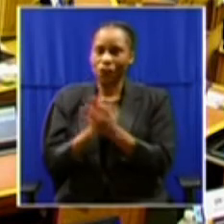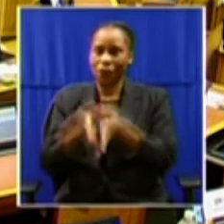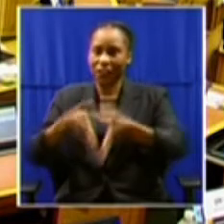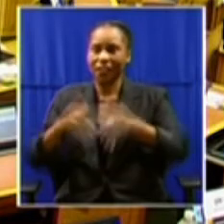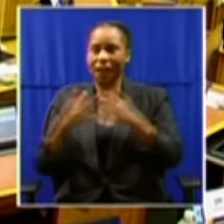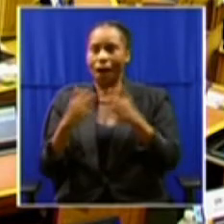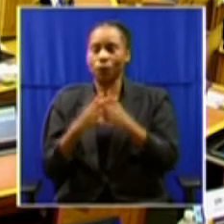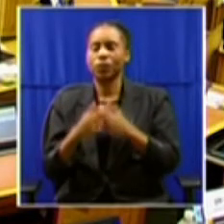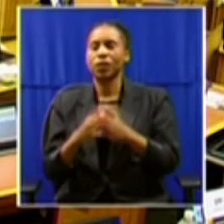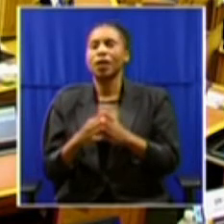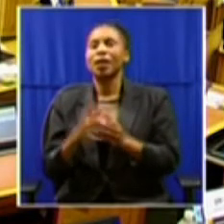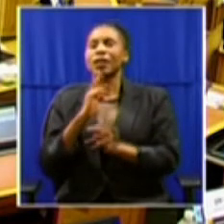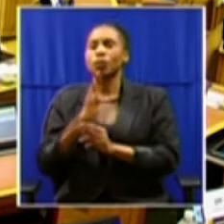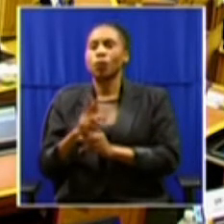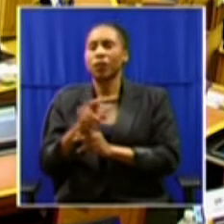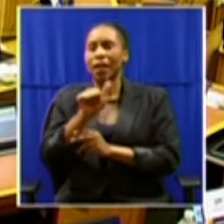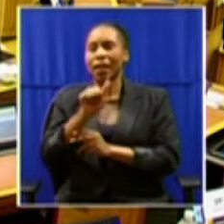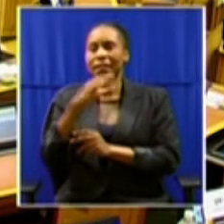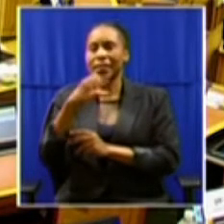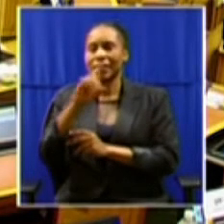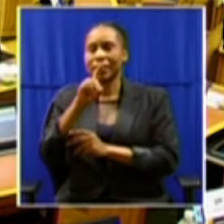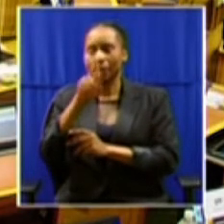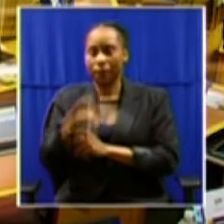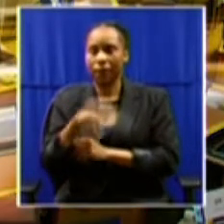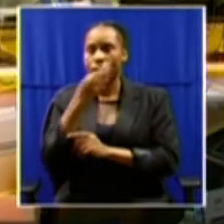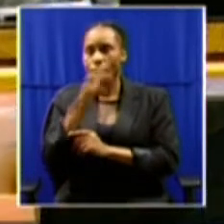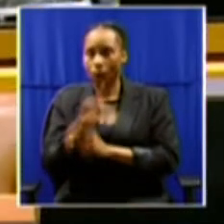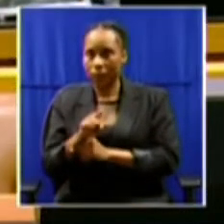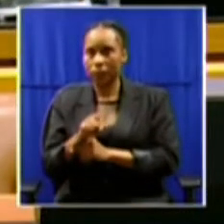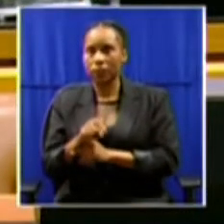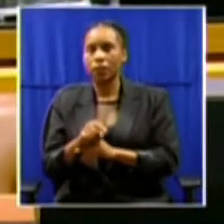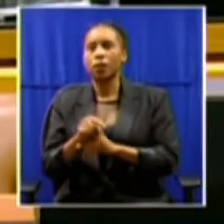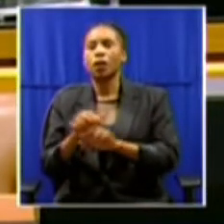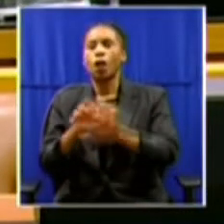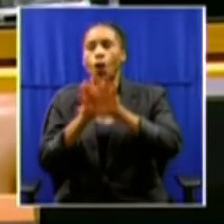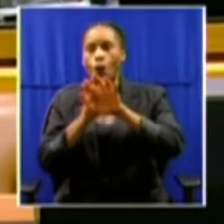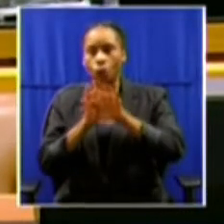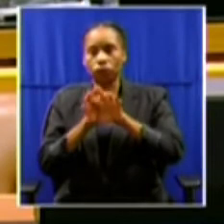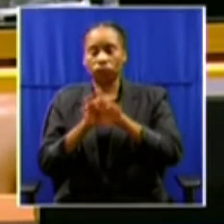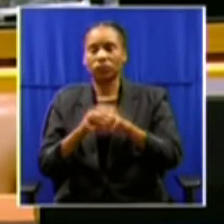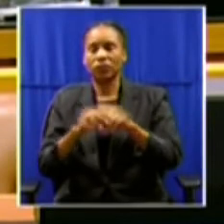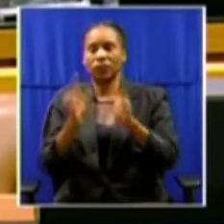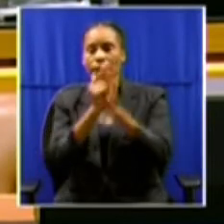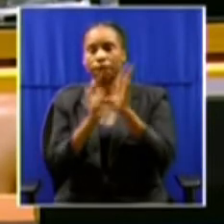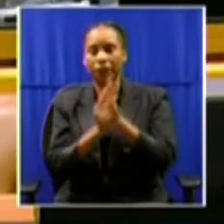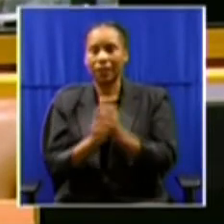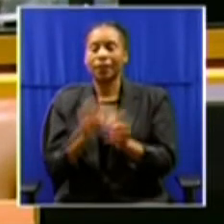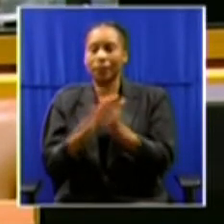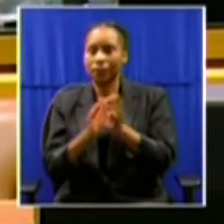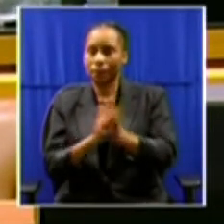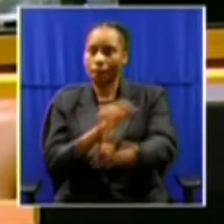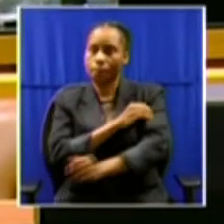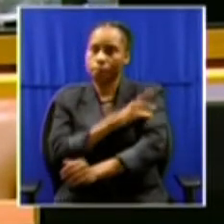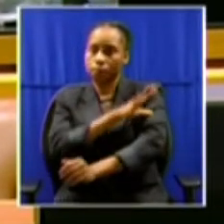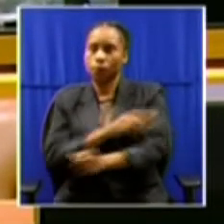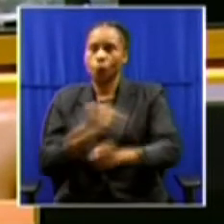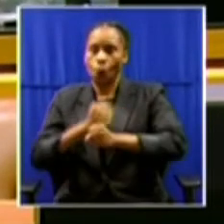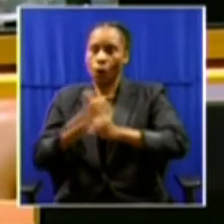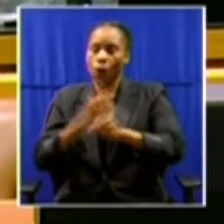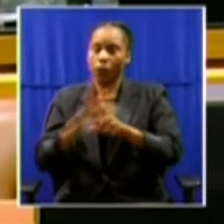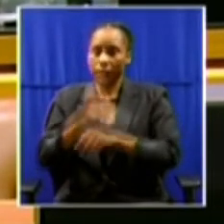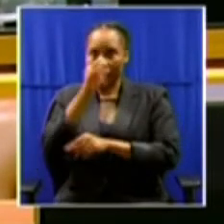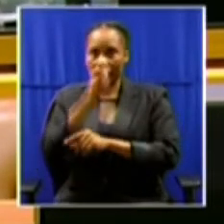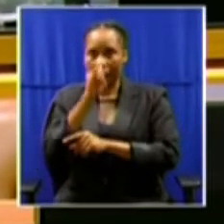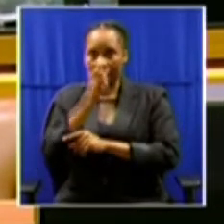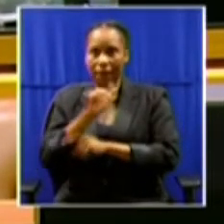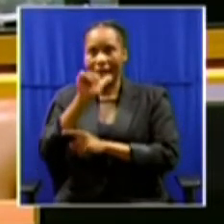ACDP question that law enforcement agencies will be properly capacitated to deal with corruption and reduce crime. Now, the ACDP